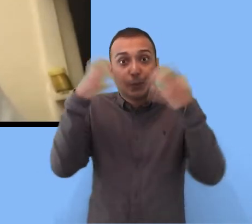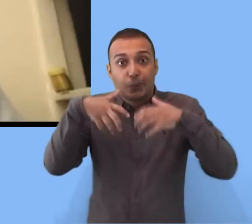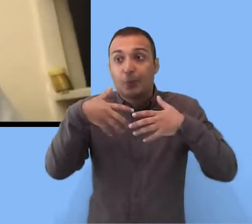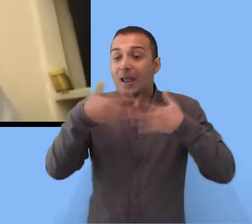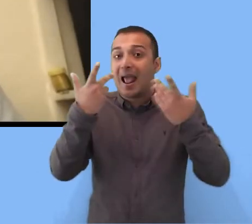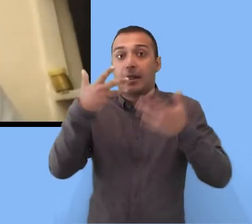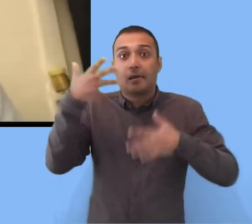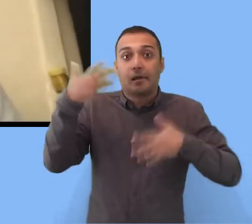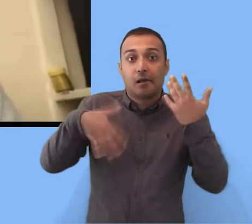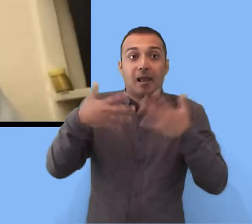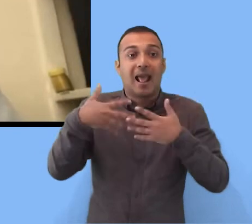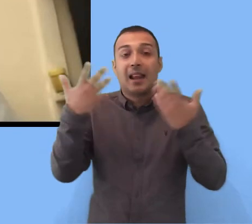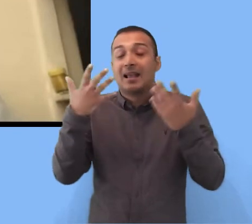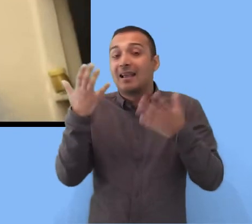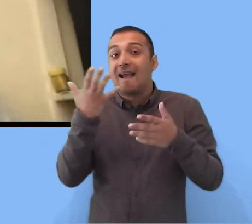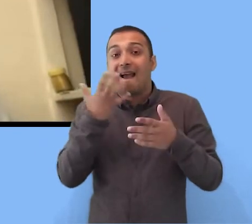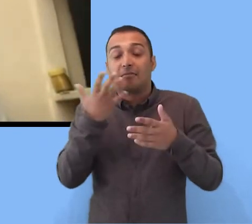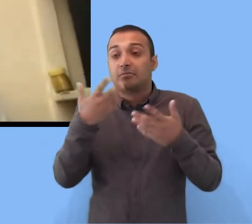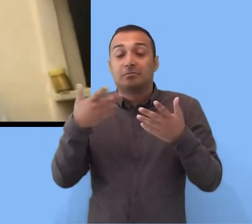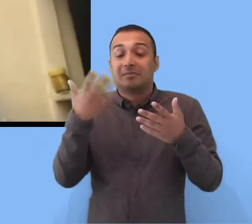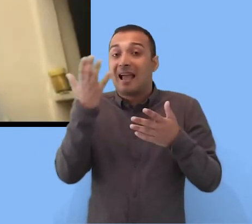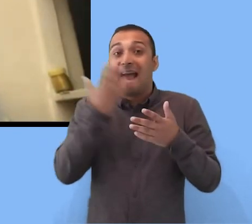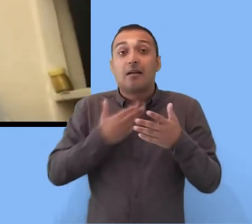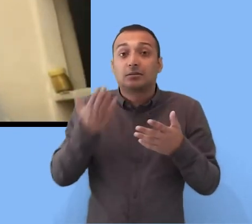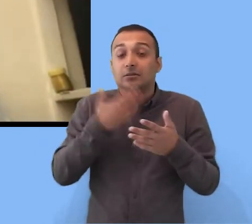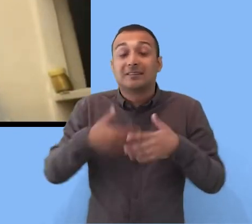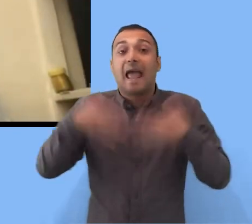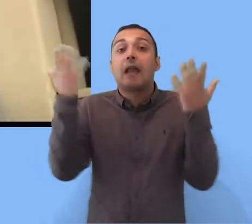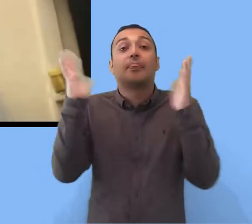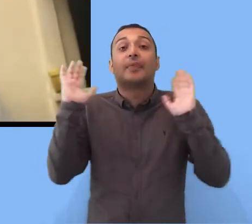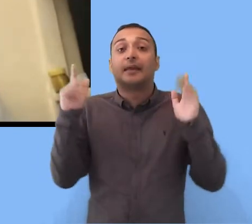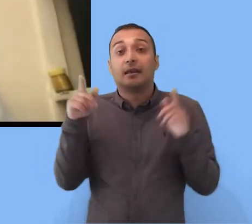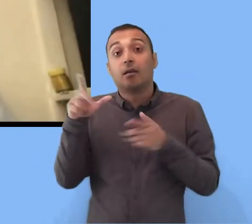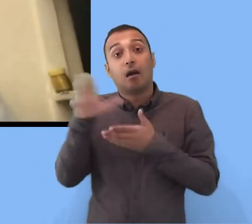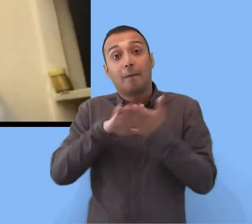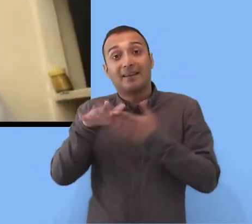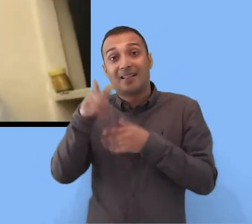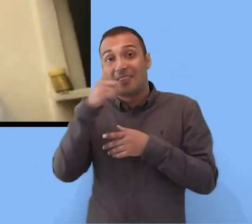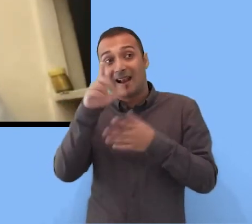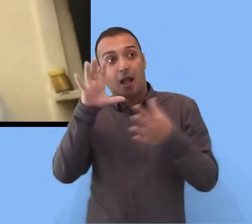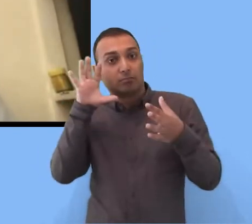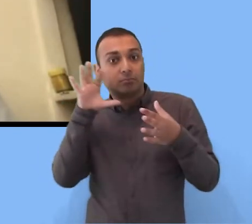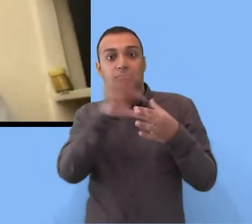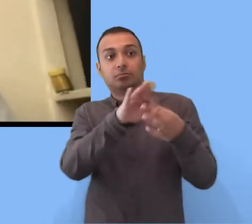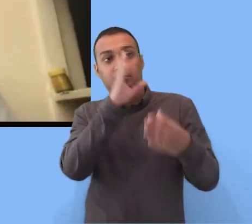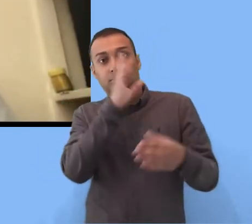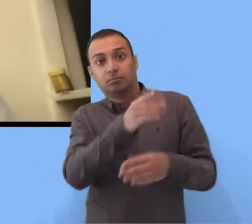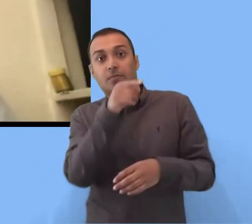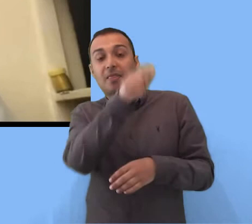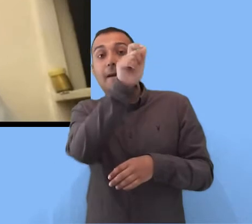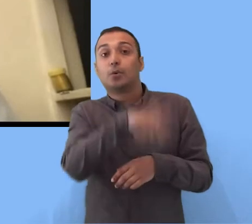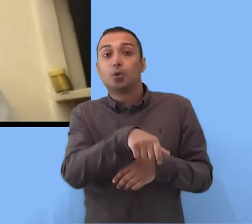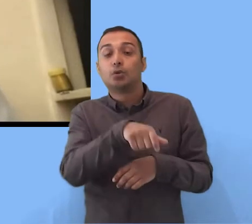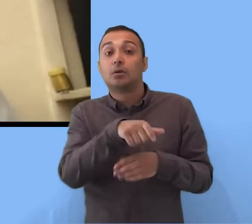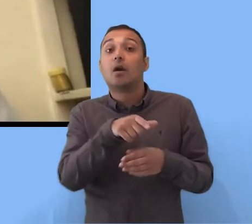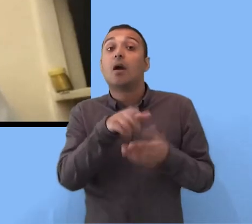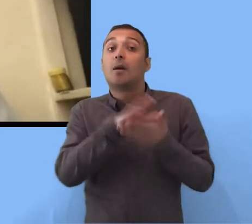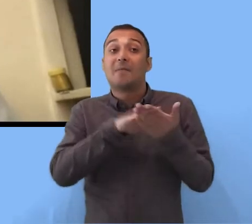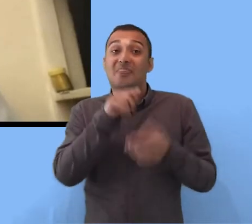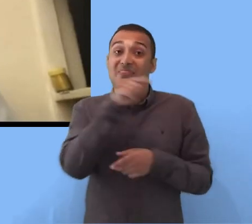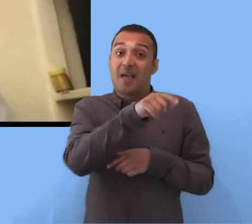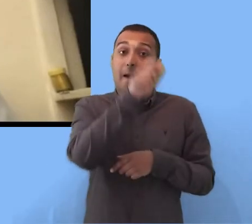consistent. The key person will get to know that child personally and the family personally, but